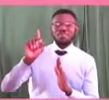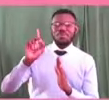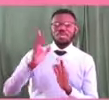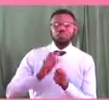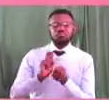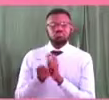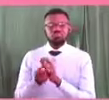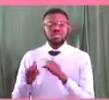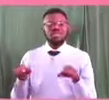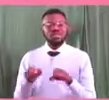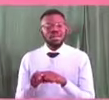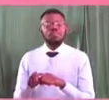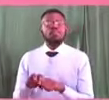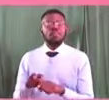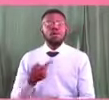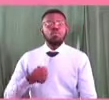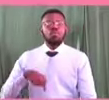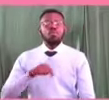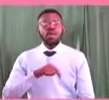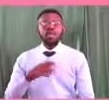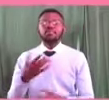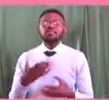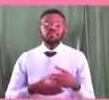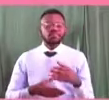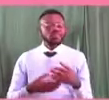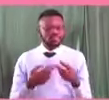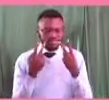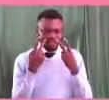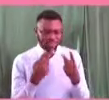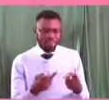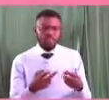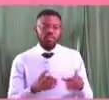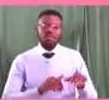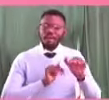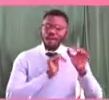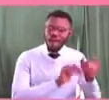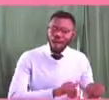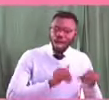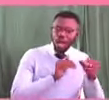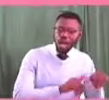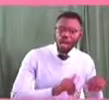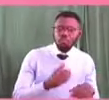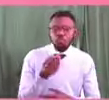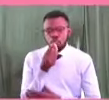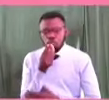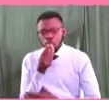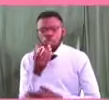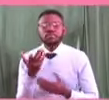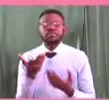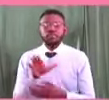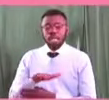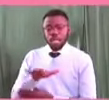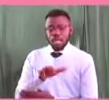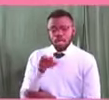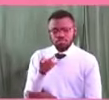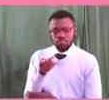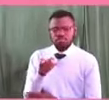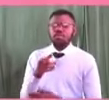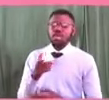Additionally, our agro, industrial, and food security pillar attends to the right of every